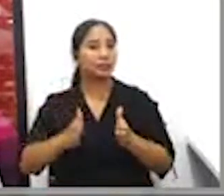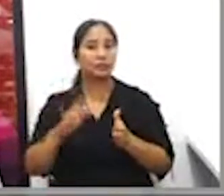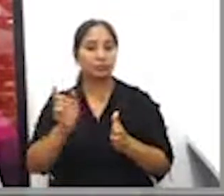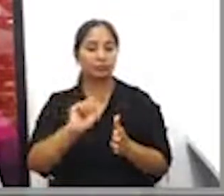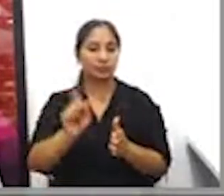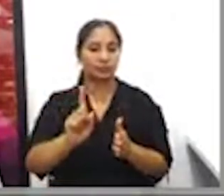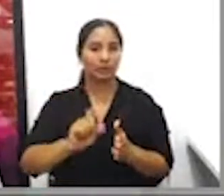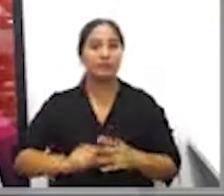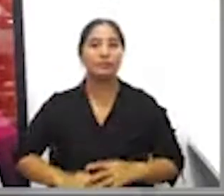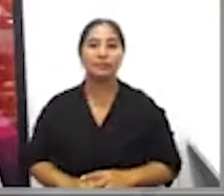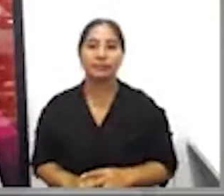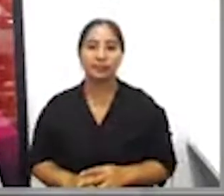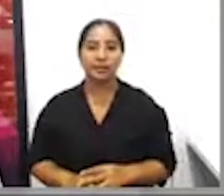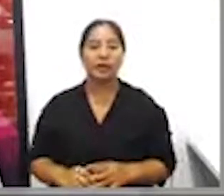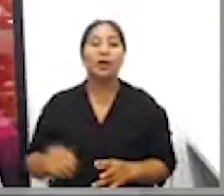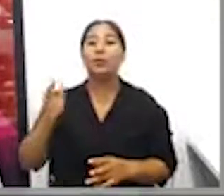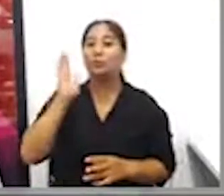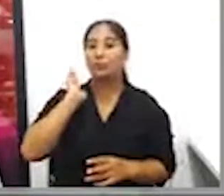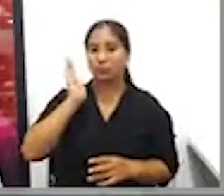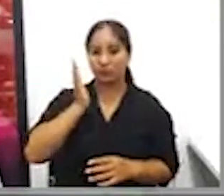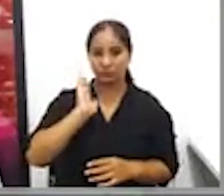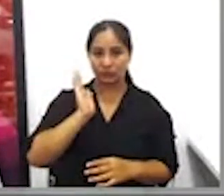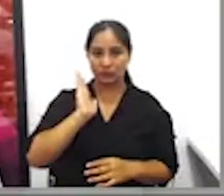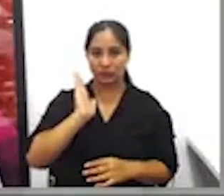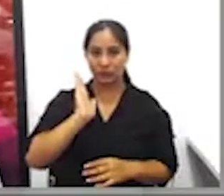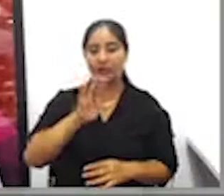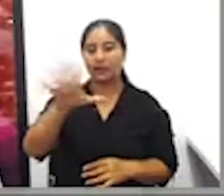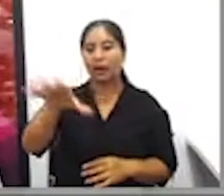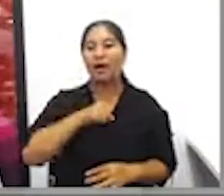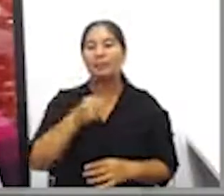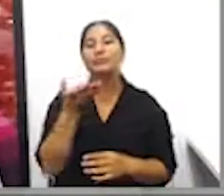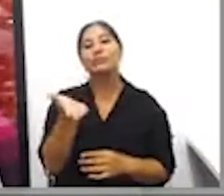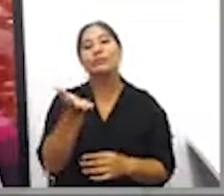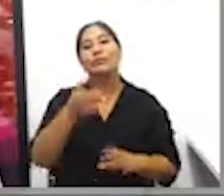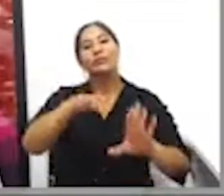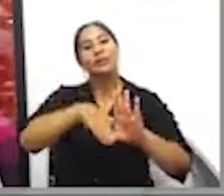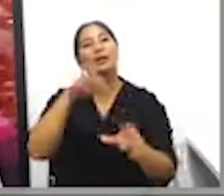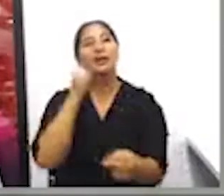of the qualifications, they believe they're qualified for the job.